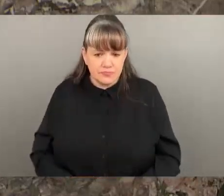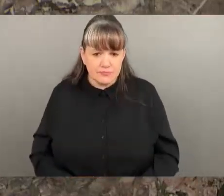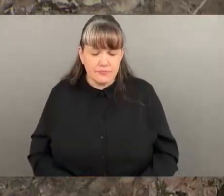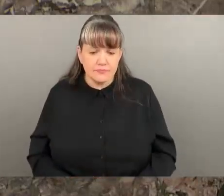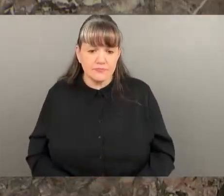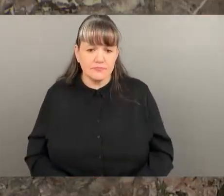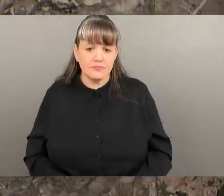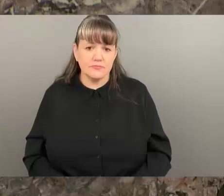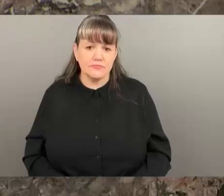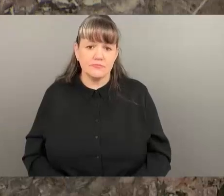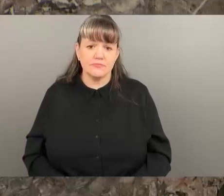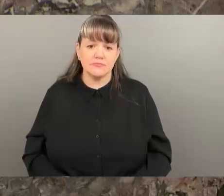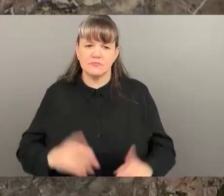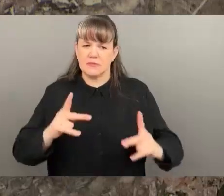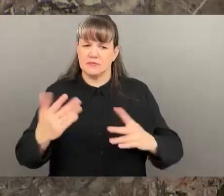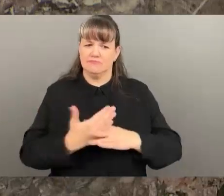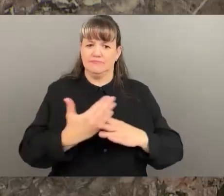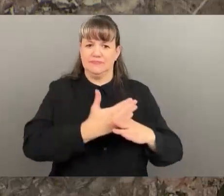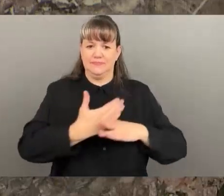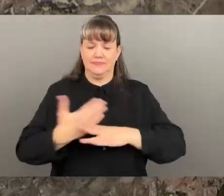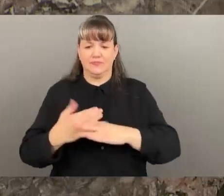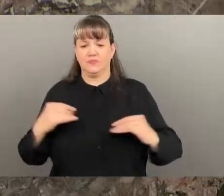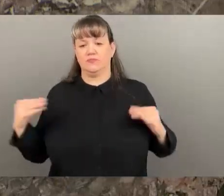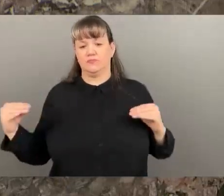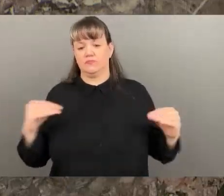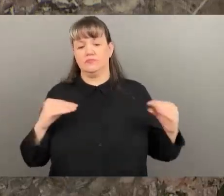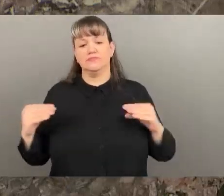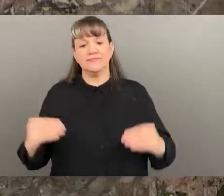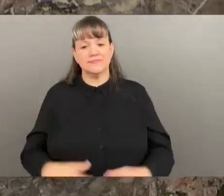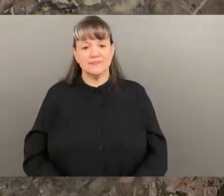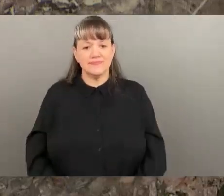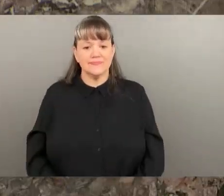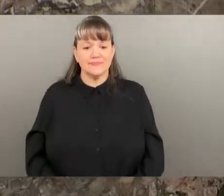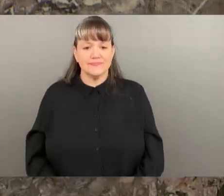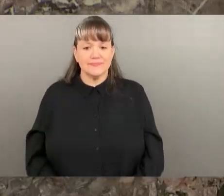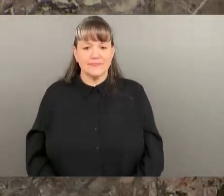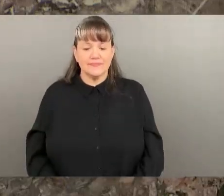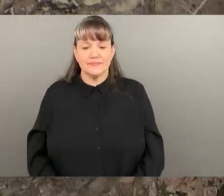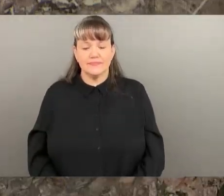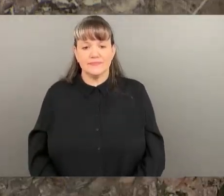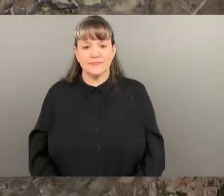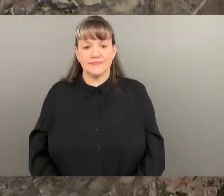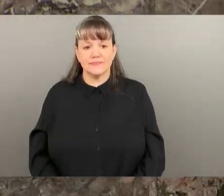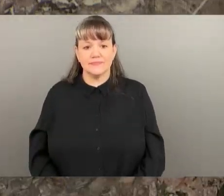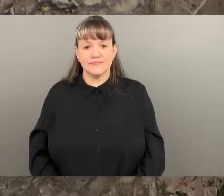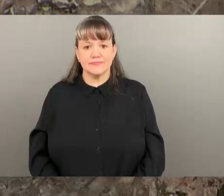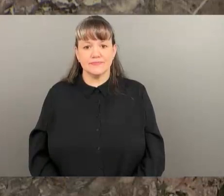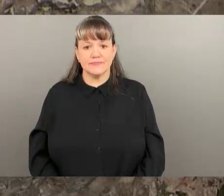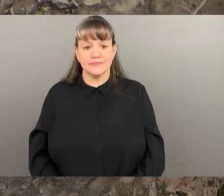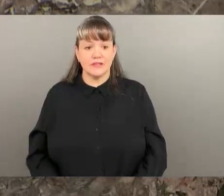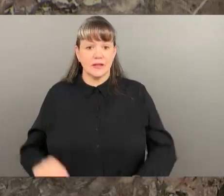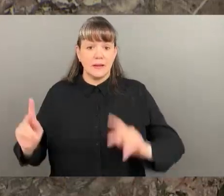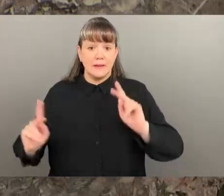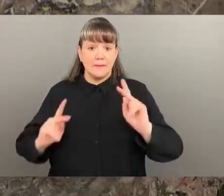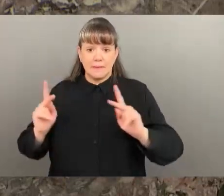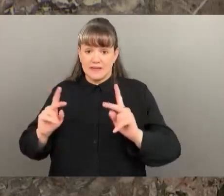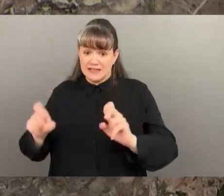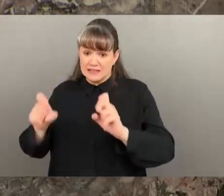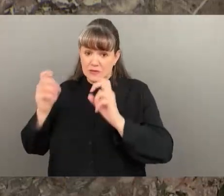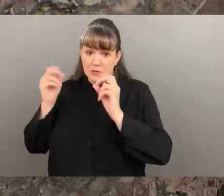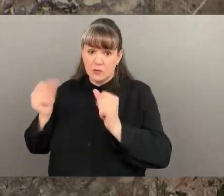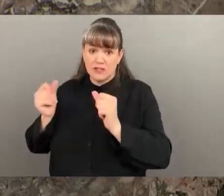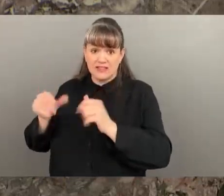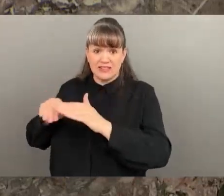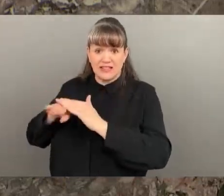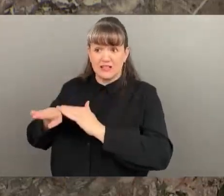enabling people to access quick services through, for example, the opioid access